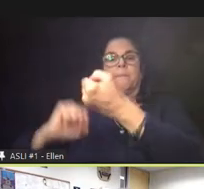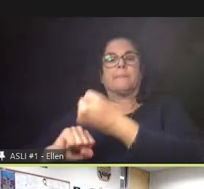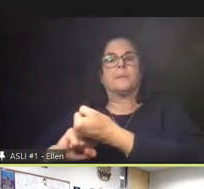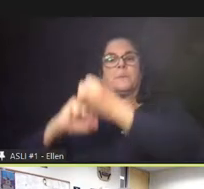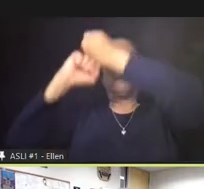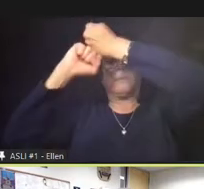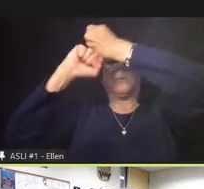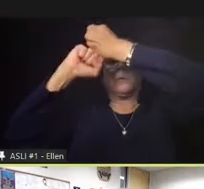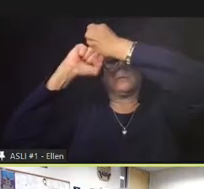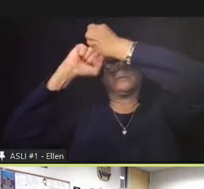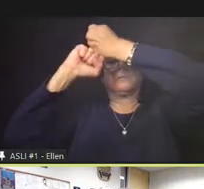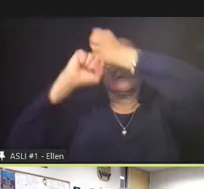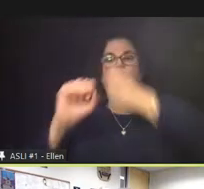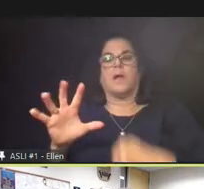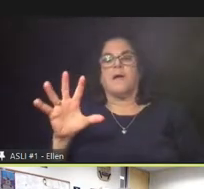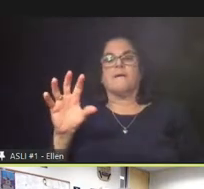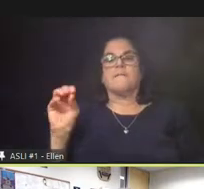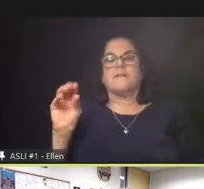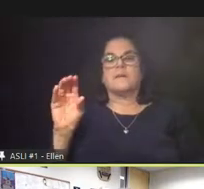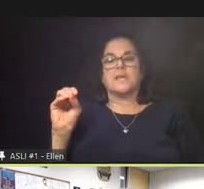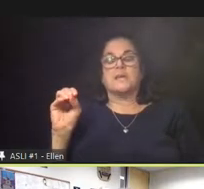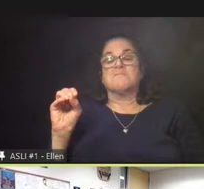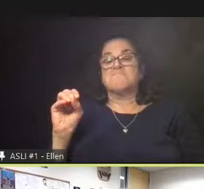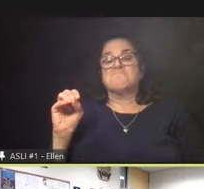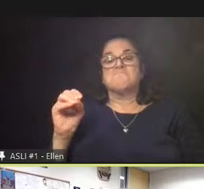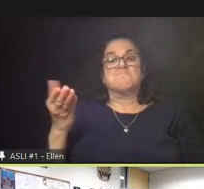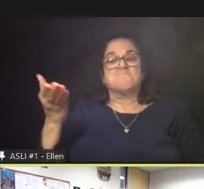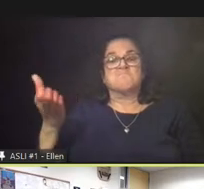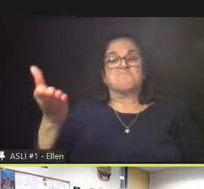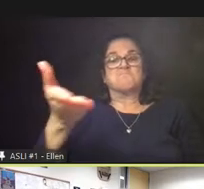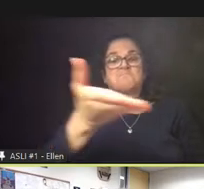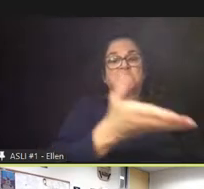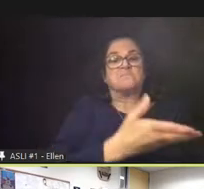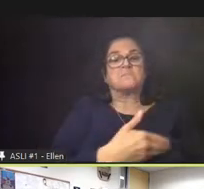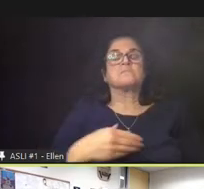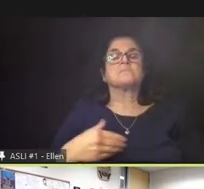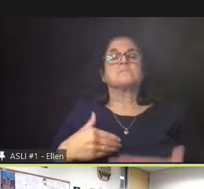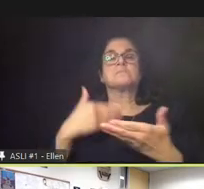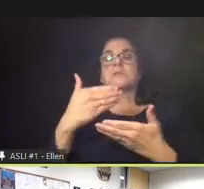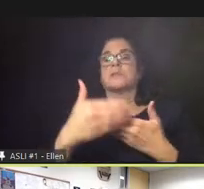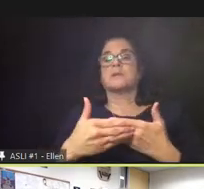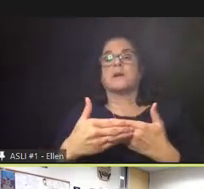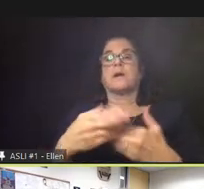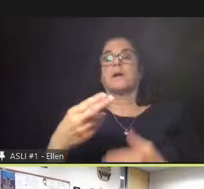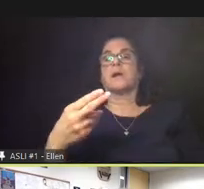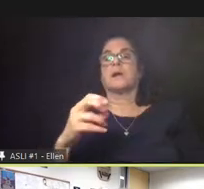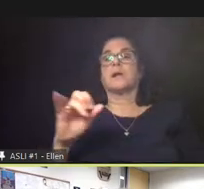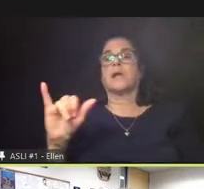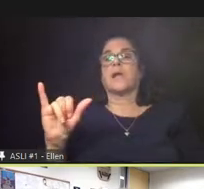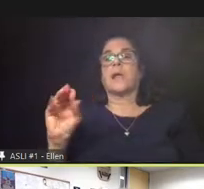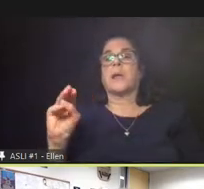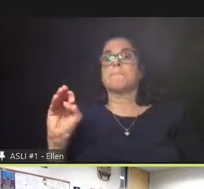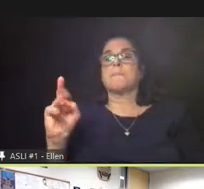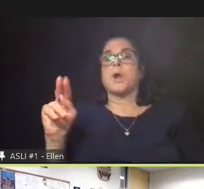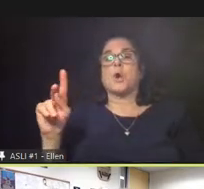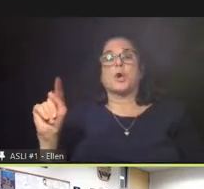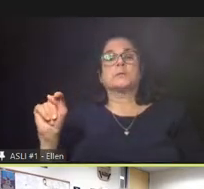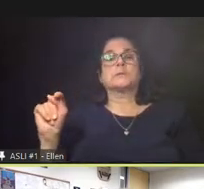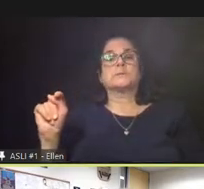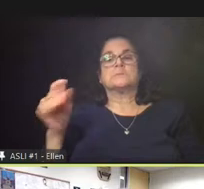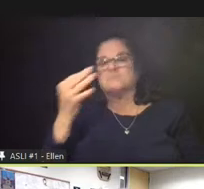There's about 50 of them on site. Next slide. And here's Haymarket. So Haymarket is just down the block from us